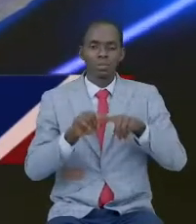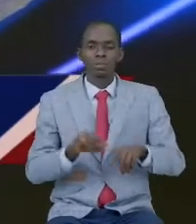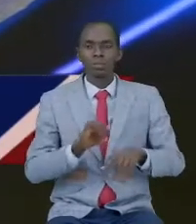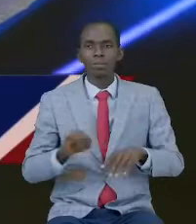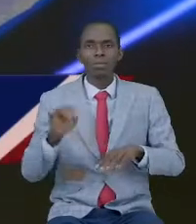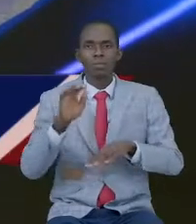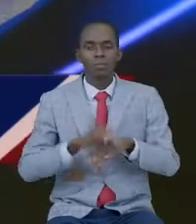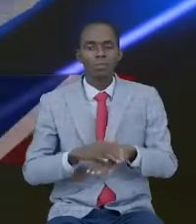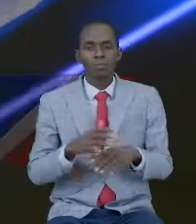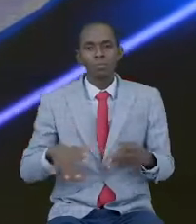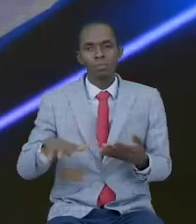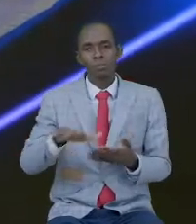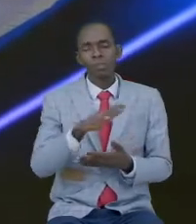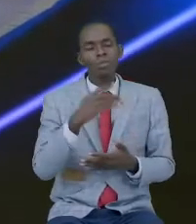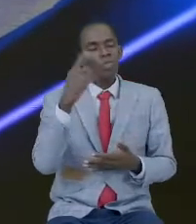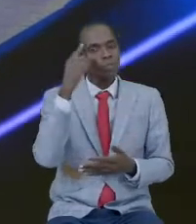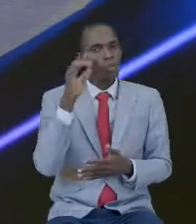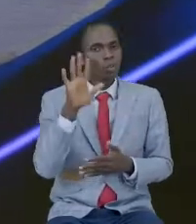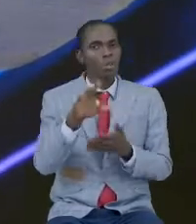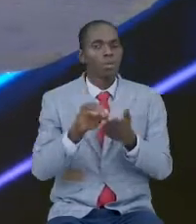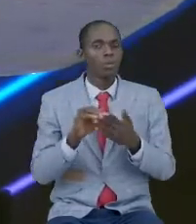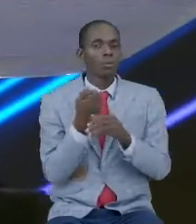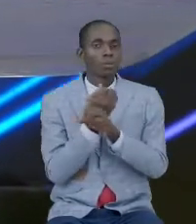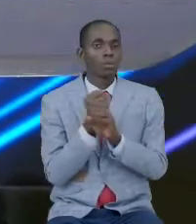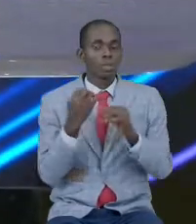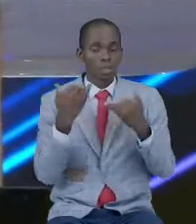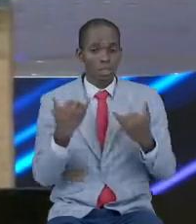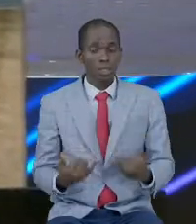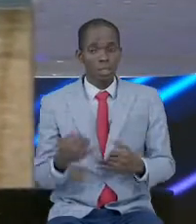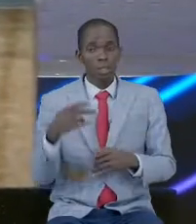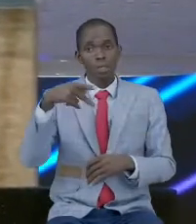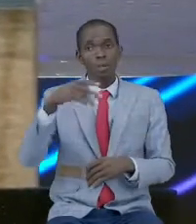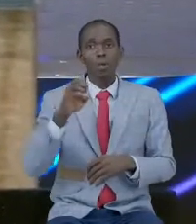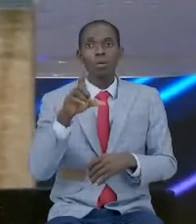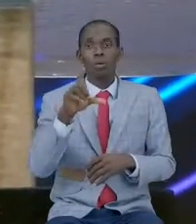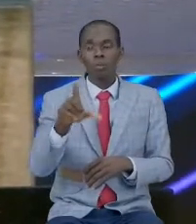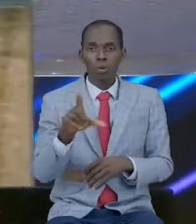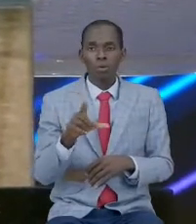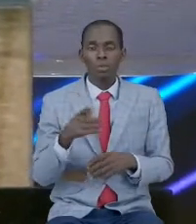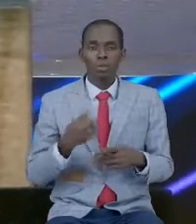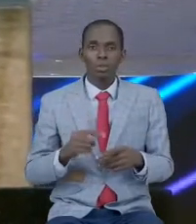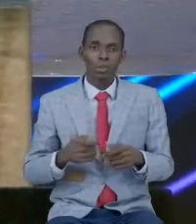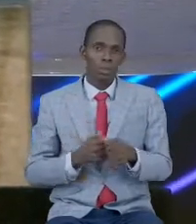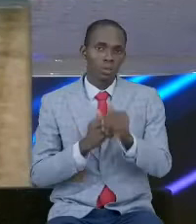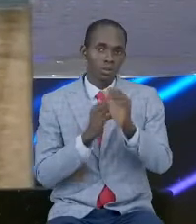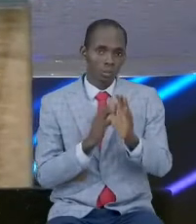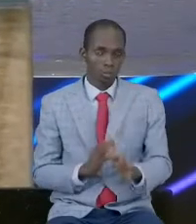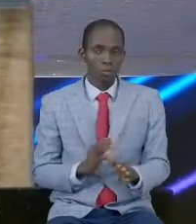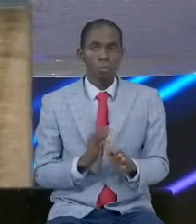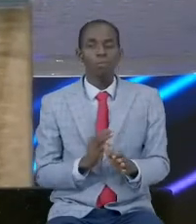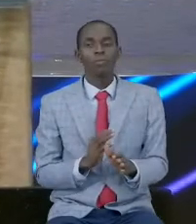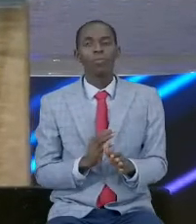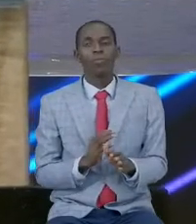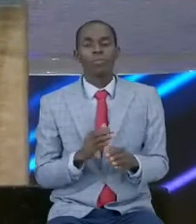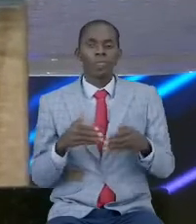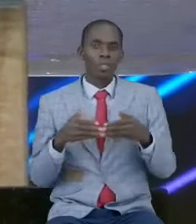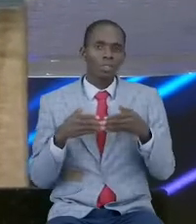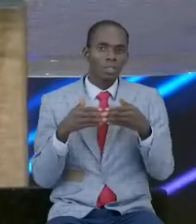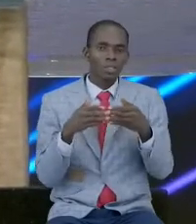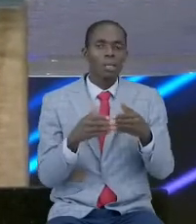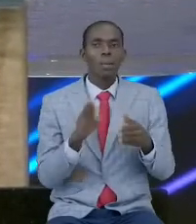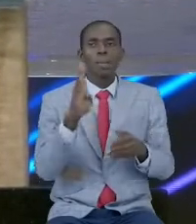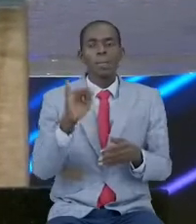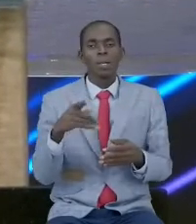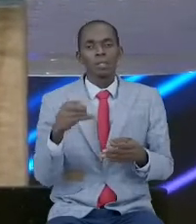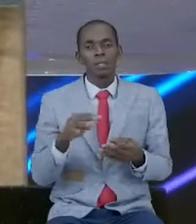their salvation. And now Paul the Apostle, inspired, led by the Spirit of